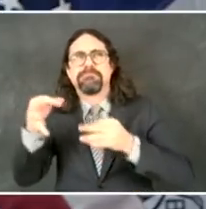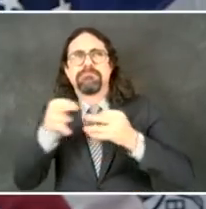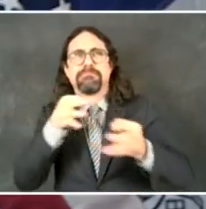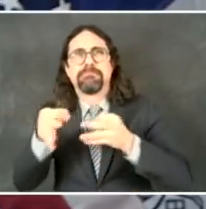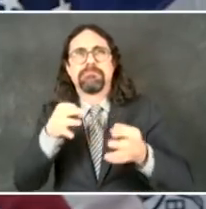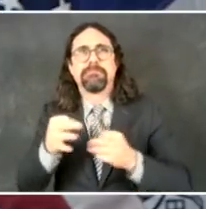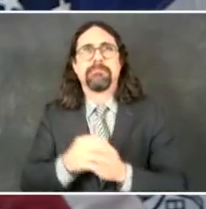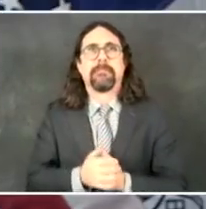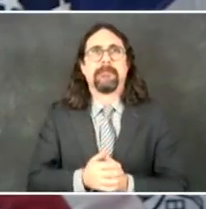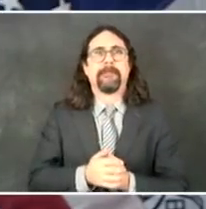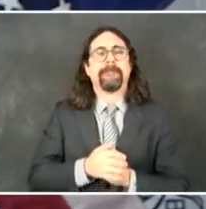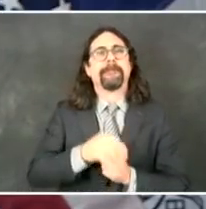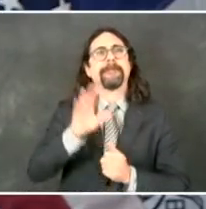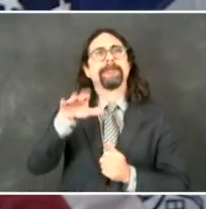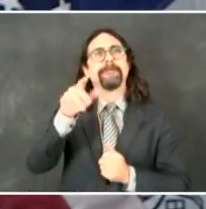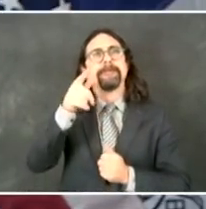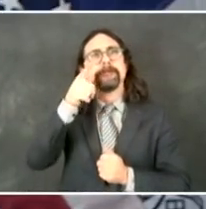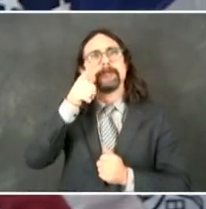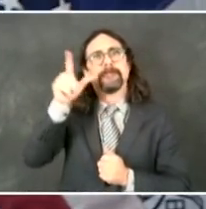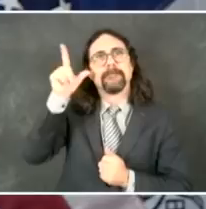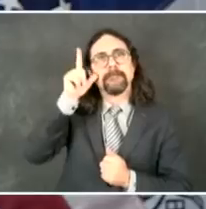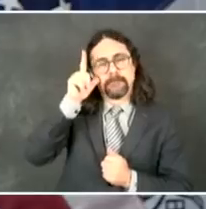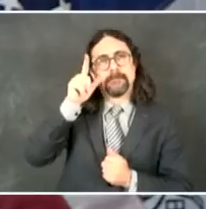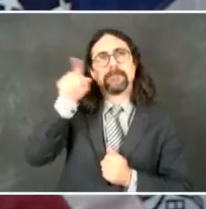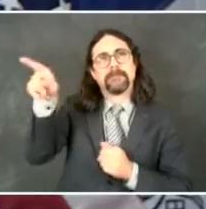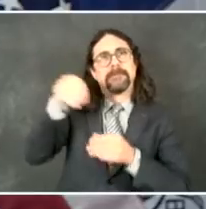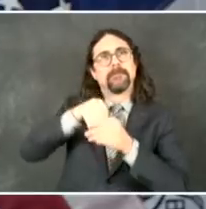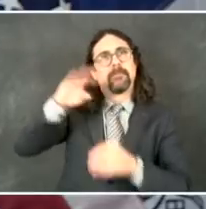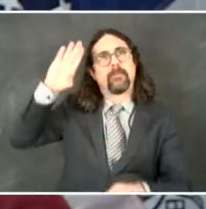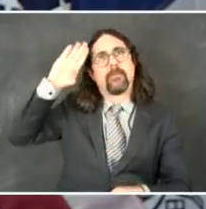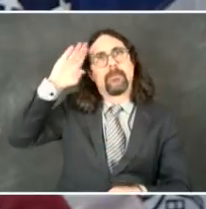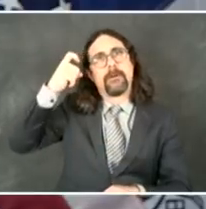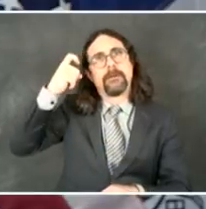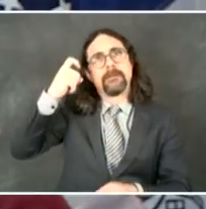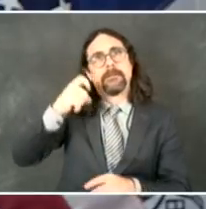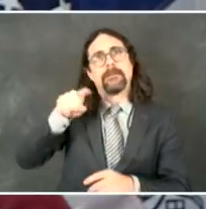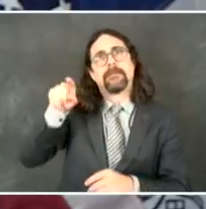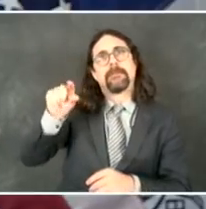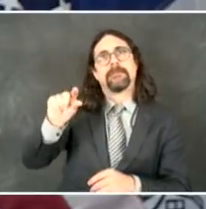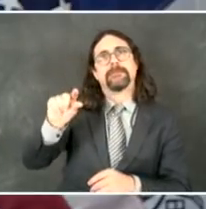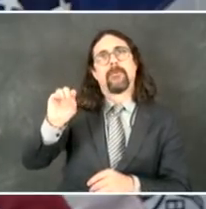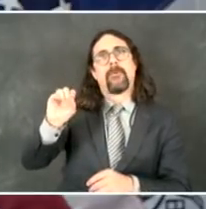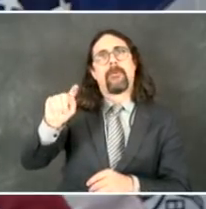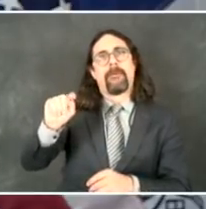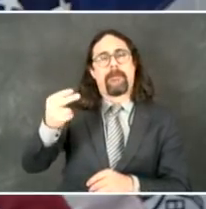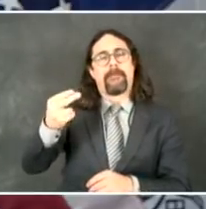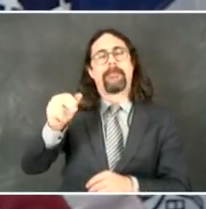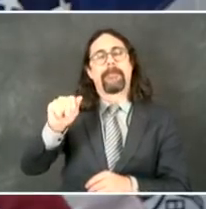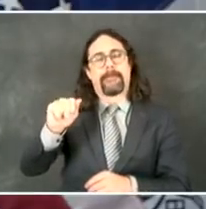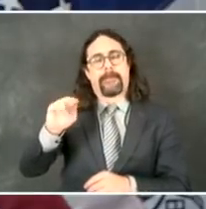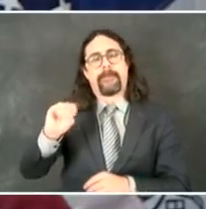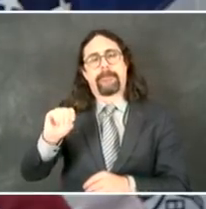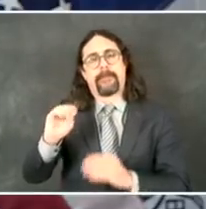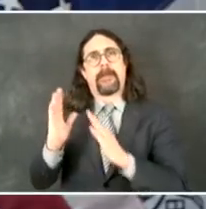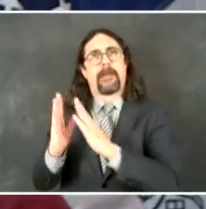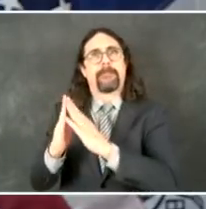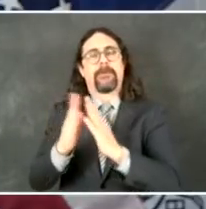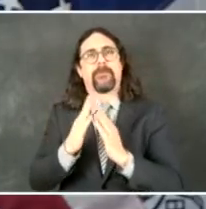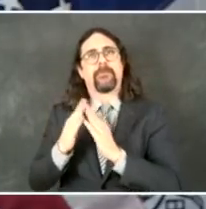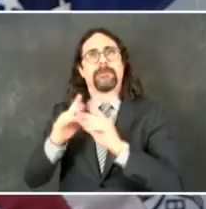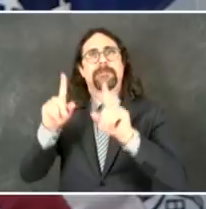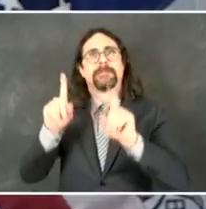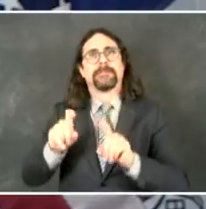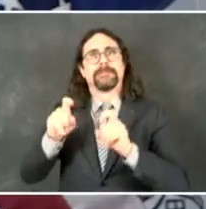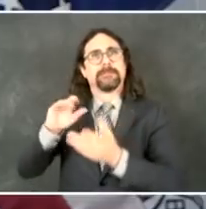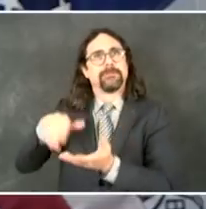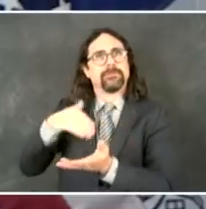Gotham Community Testing Center in Morrisania. I went up there to see how the testing